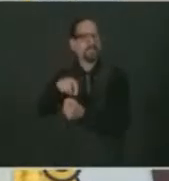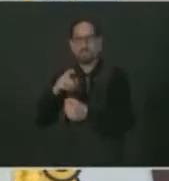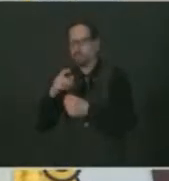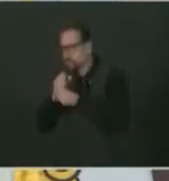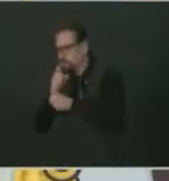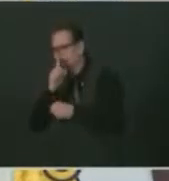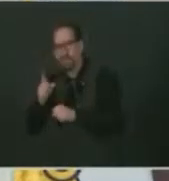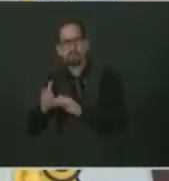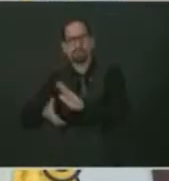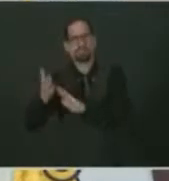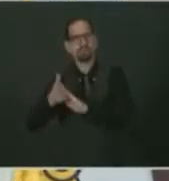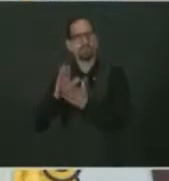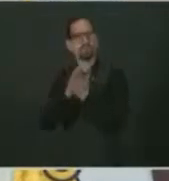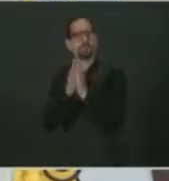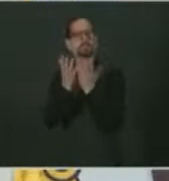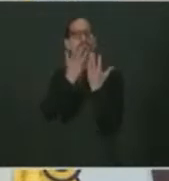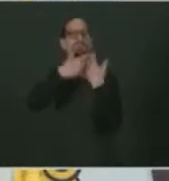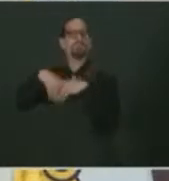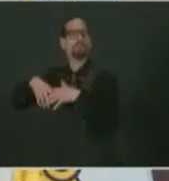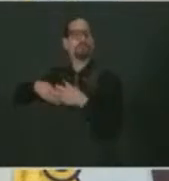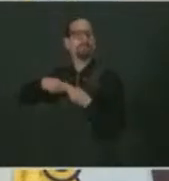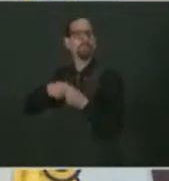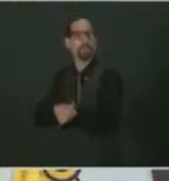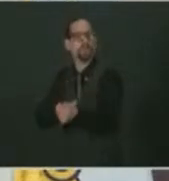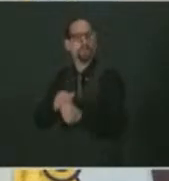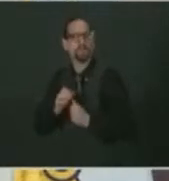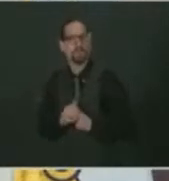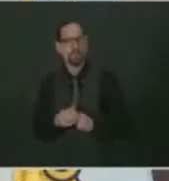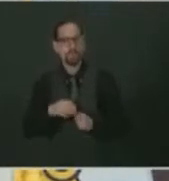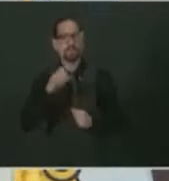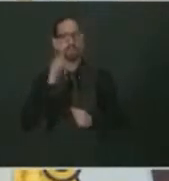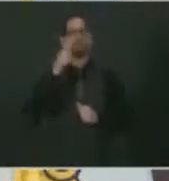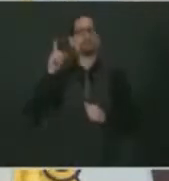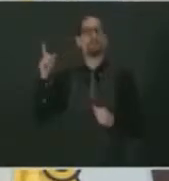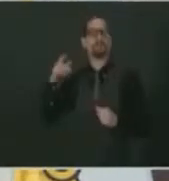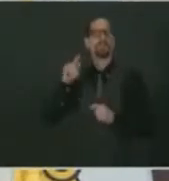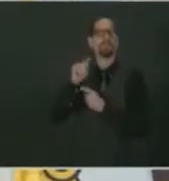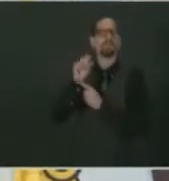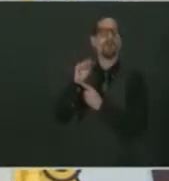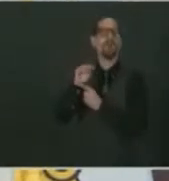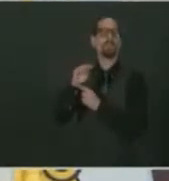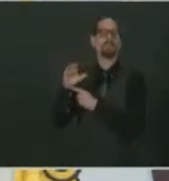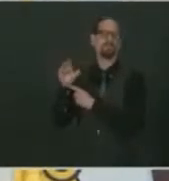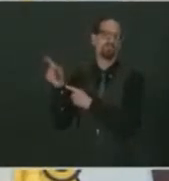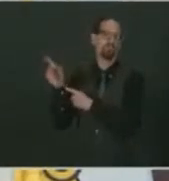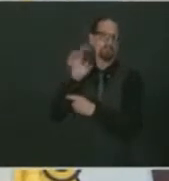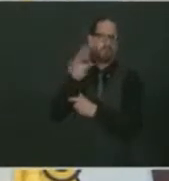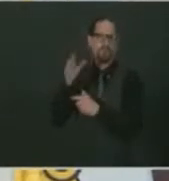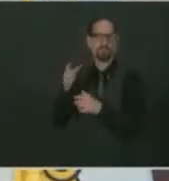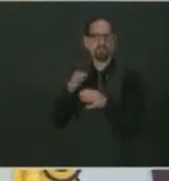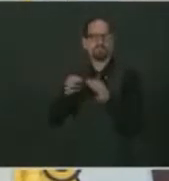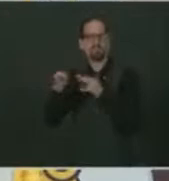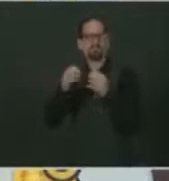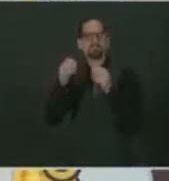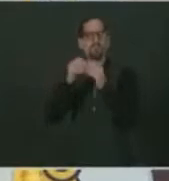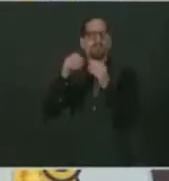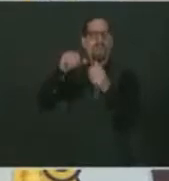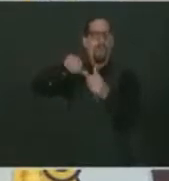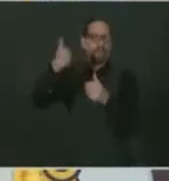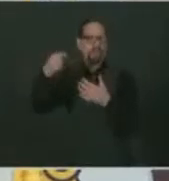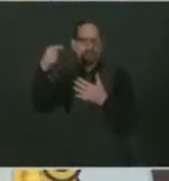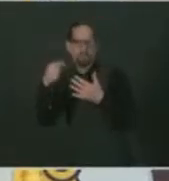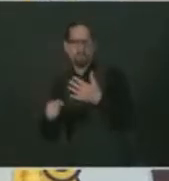us through some good news on the front. Rhode Islanders will be able to pre-register to be notified when a vaccination